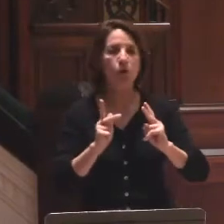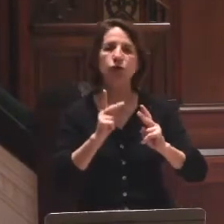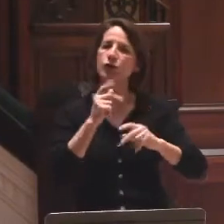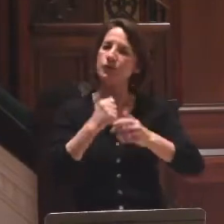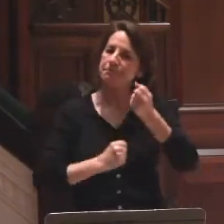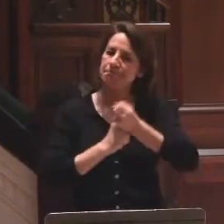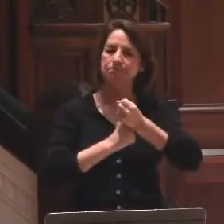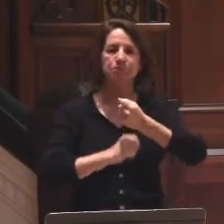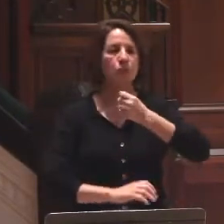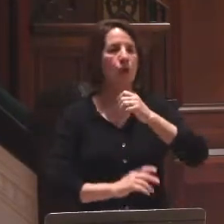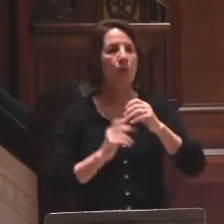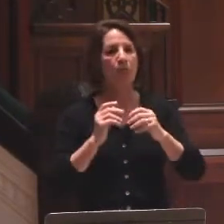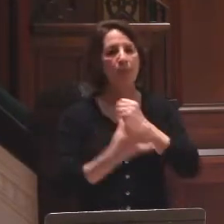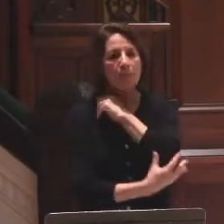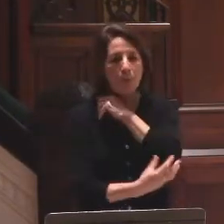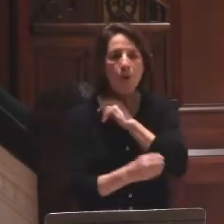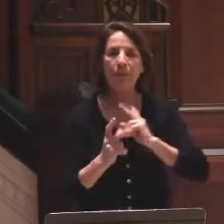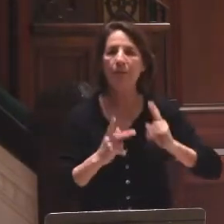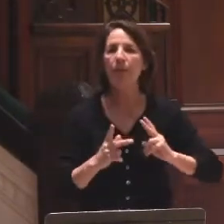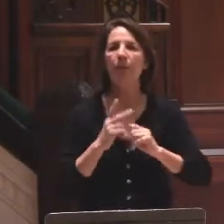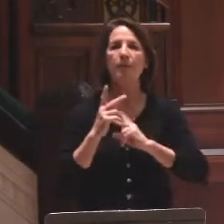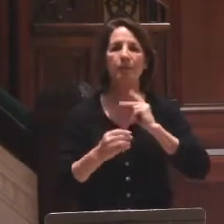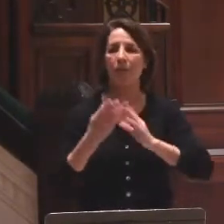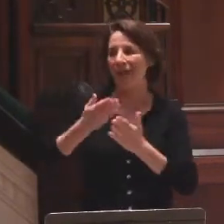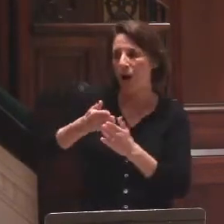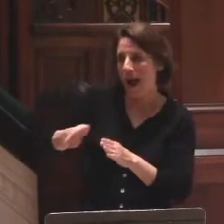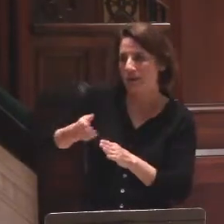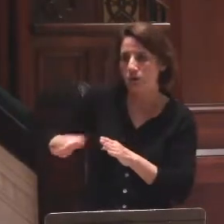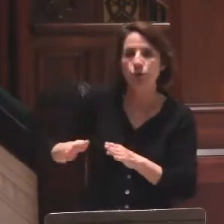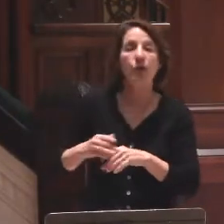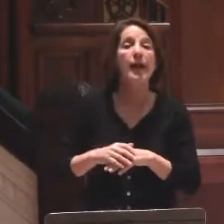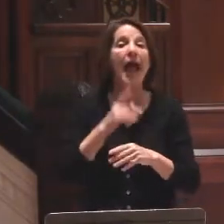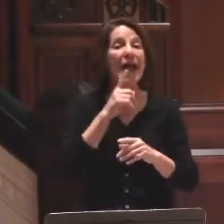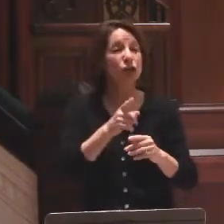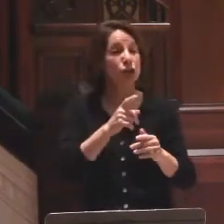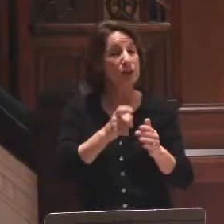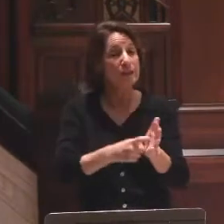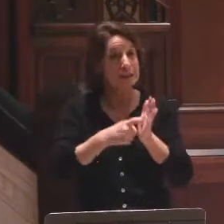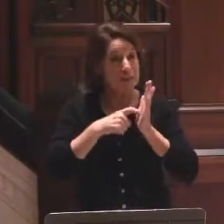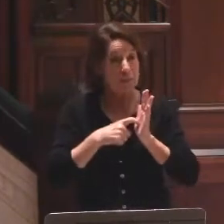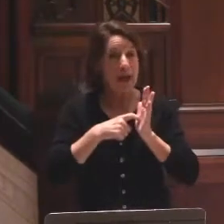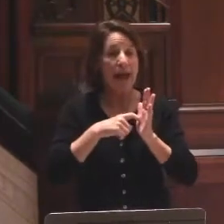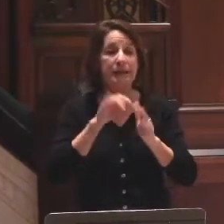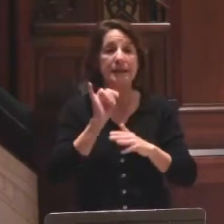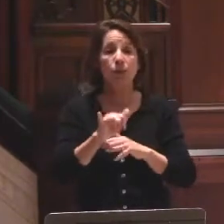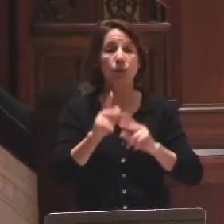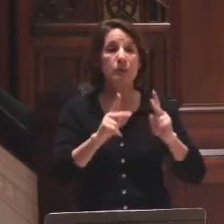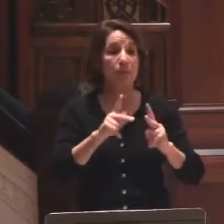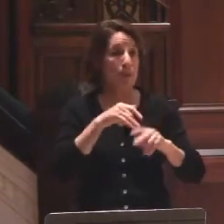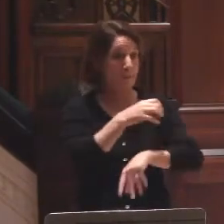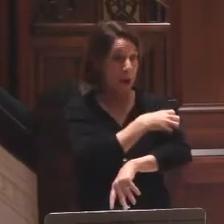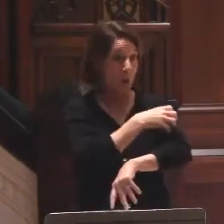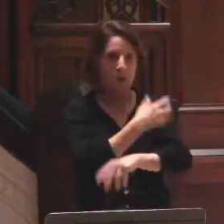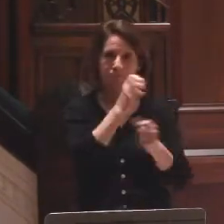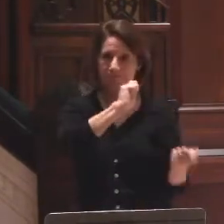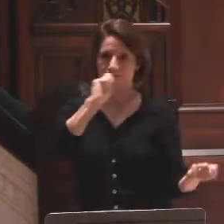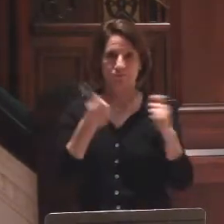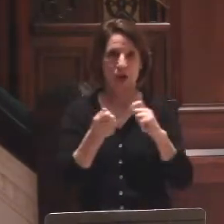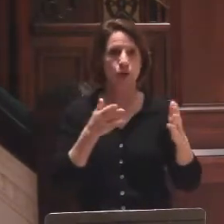the conquered, the people that are excluded. And she demands that those who are in power change their ways and change their